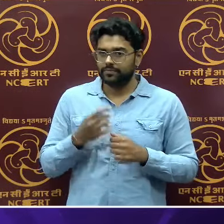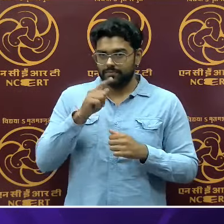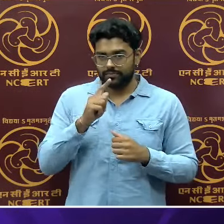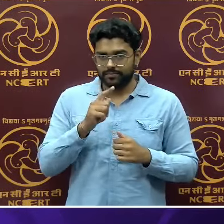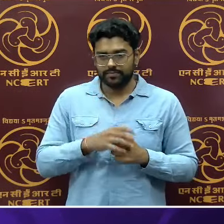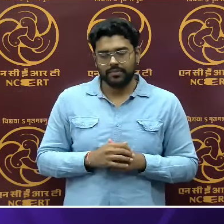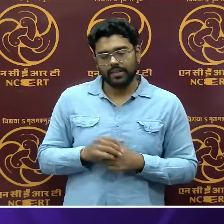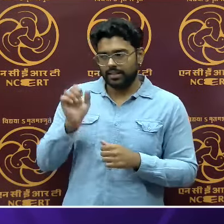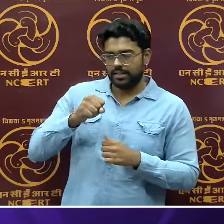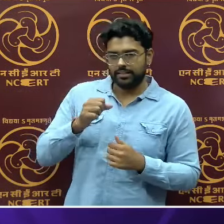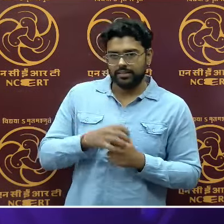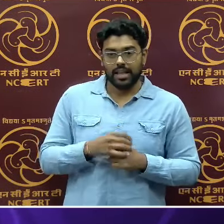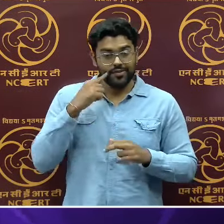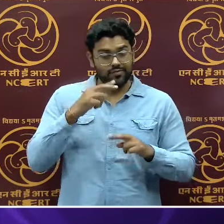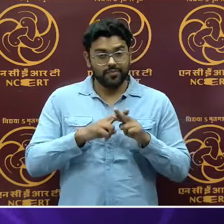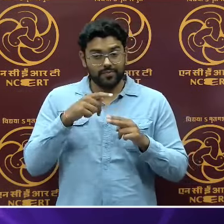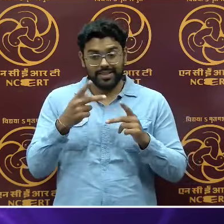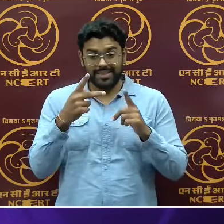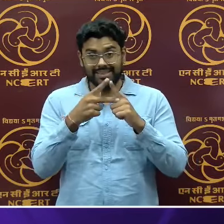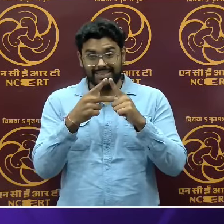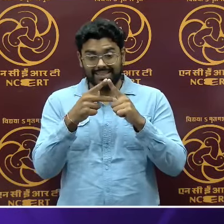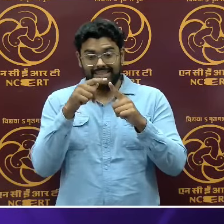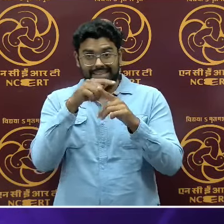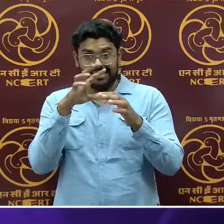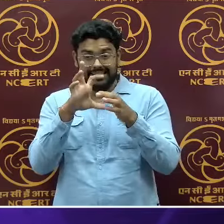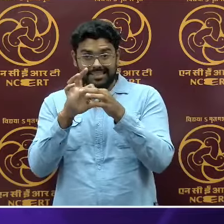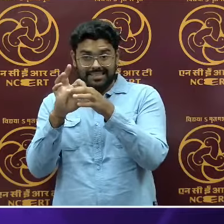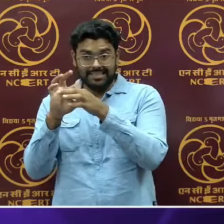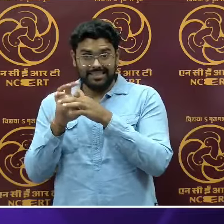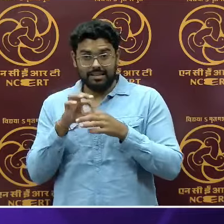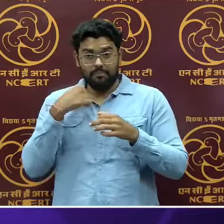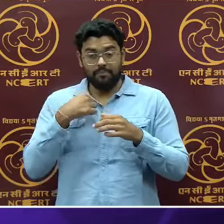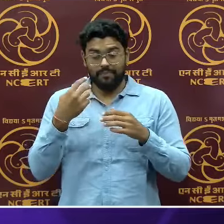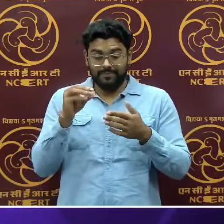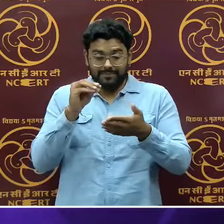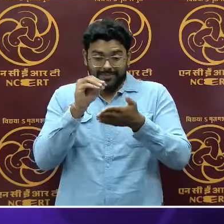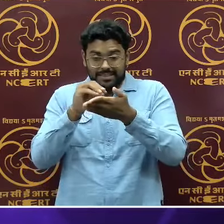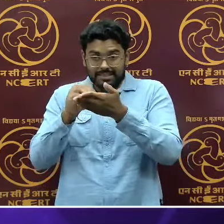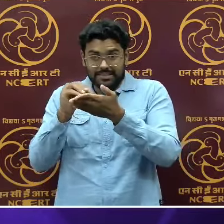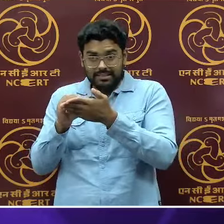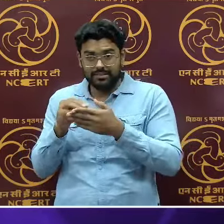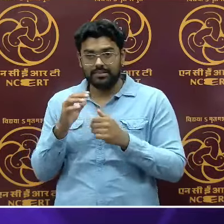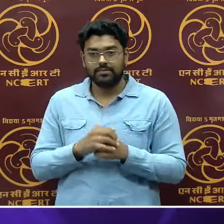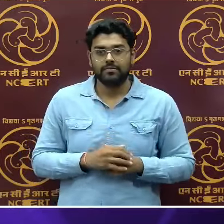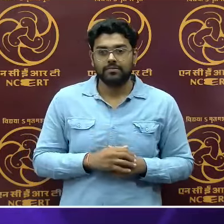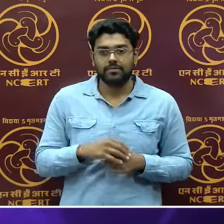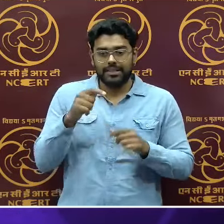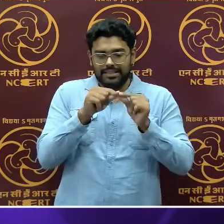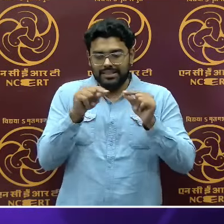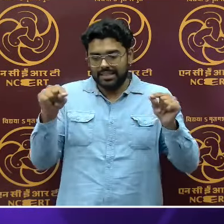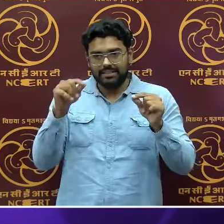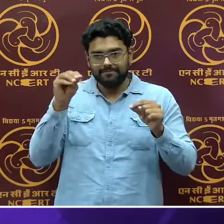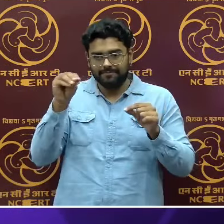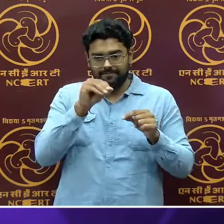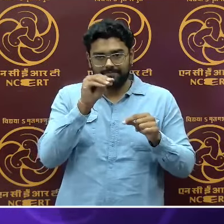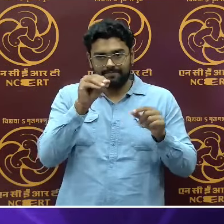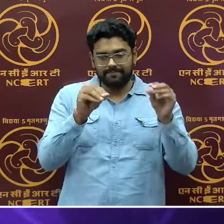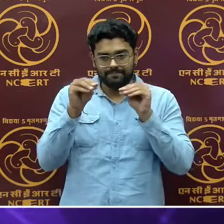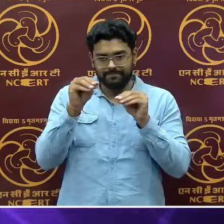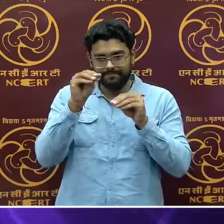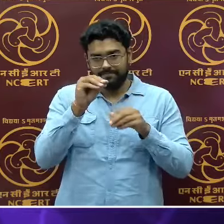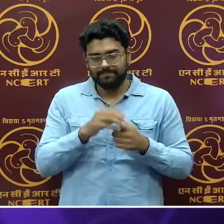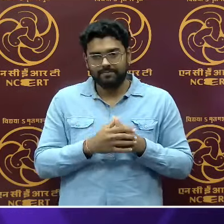Ji. Now, if I take these 3 parts and if I arrange them on a straight line, let me draw a straight